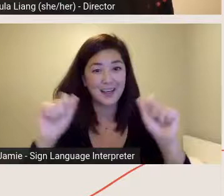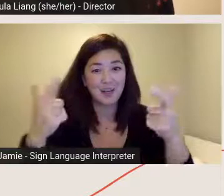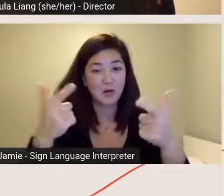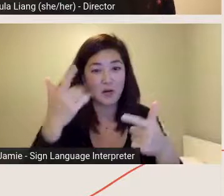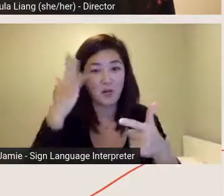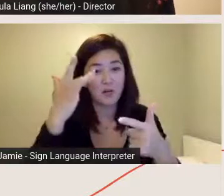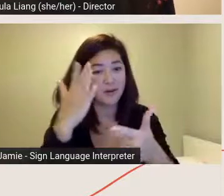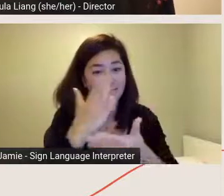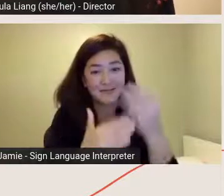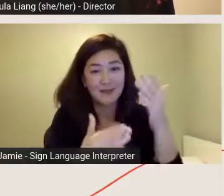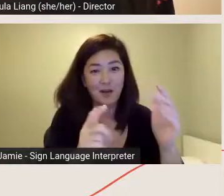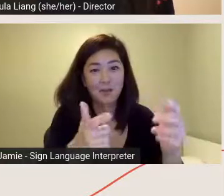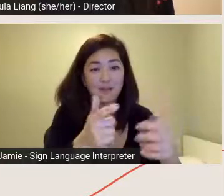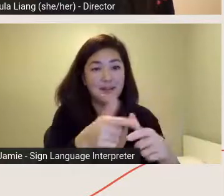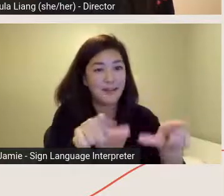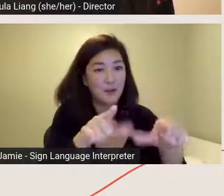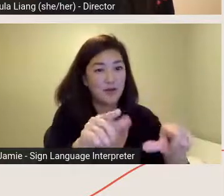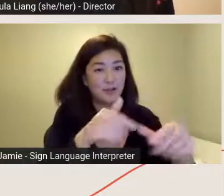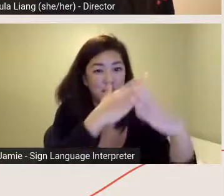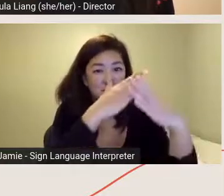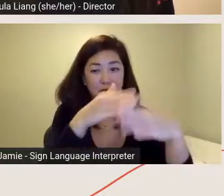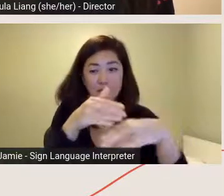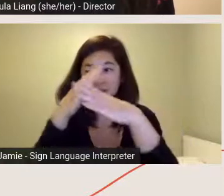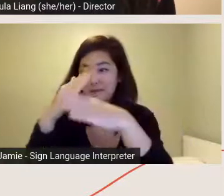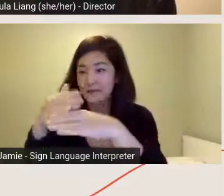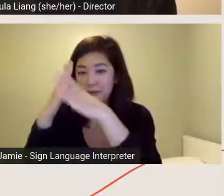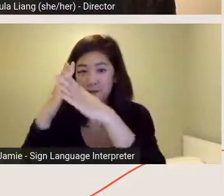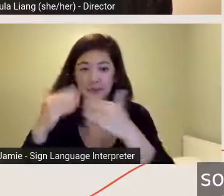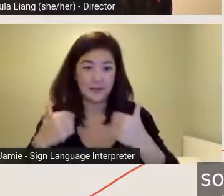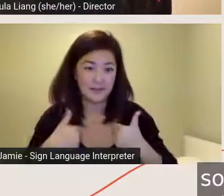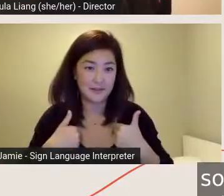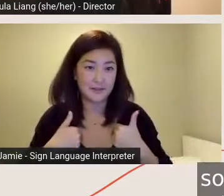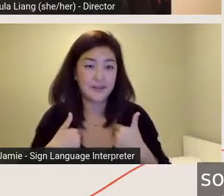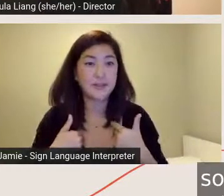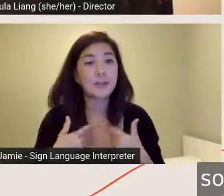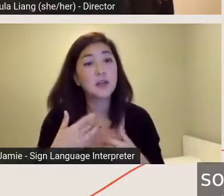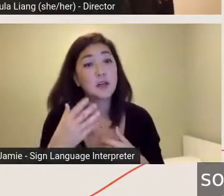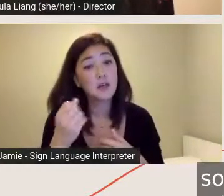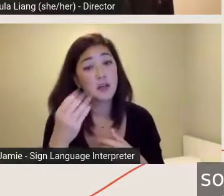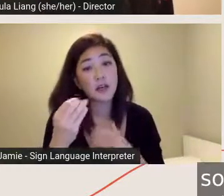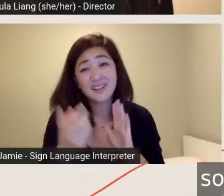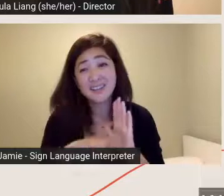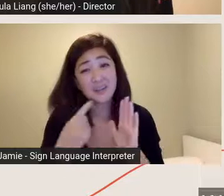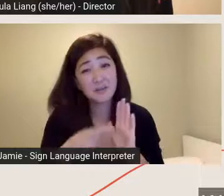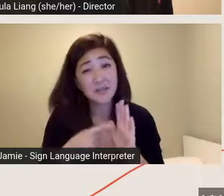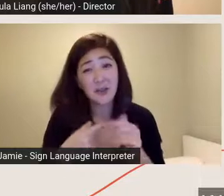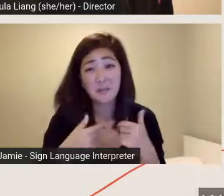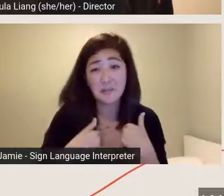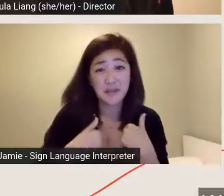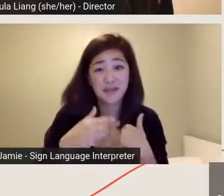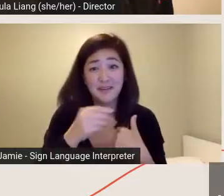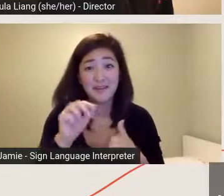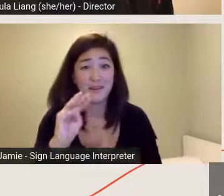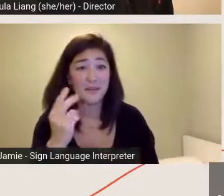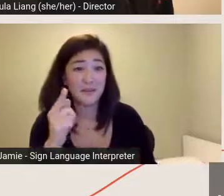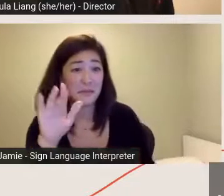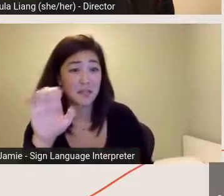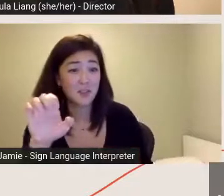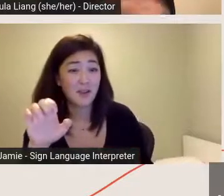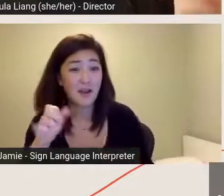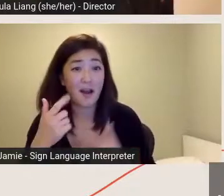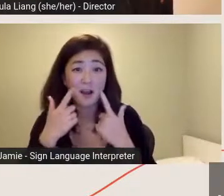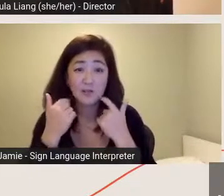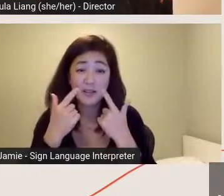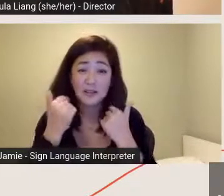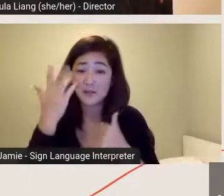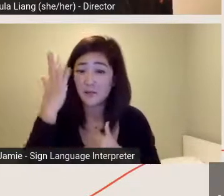So, so I think, you know, that's where, you know, sometimes we would laugh in the edit, me and Michelle, we would see like, you know,